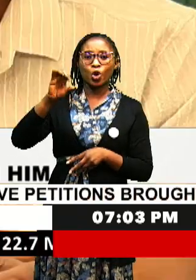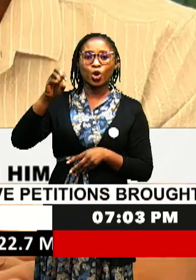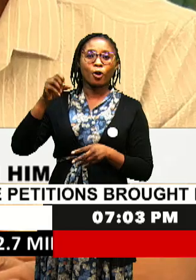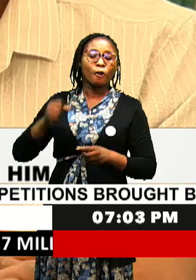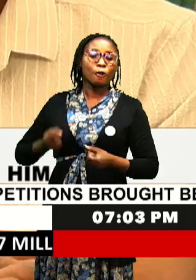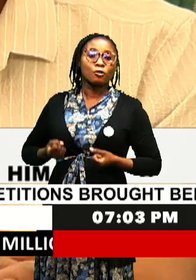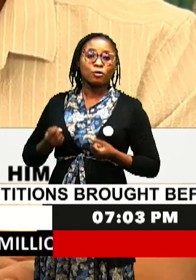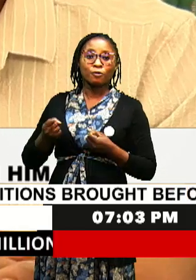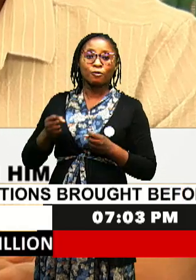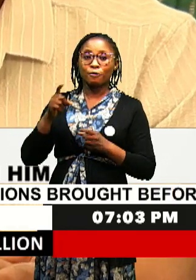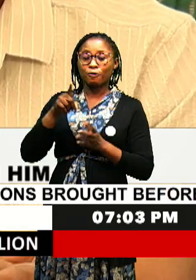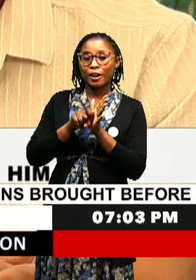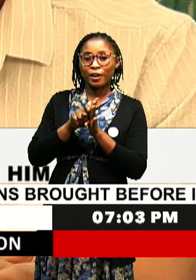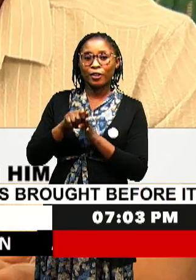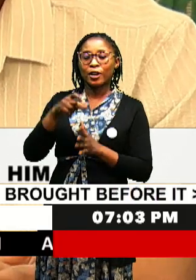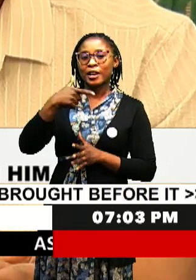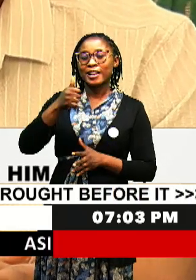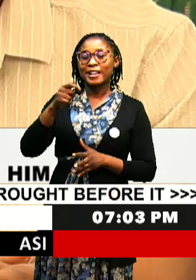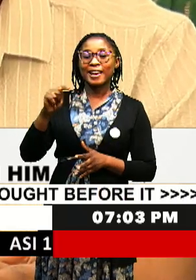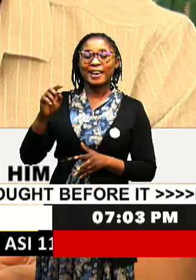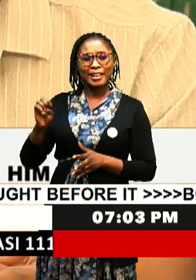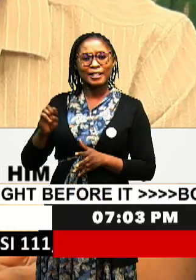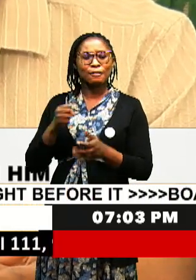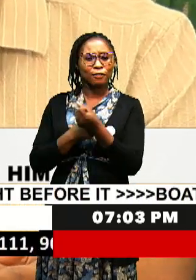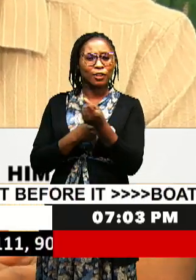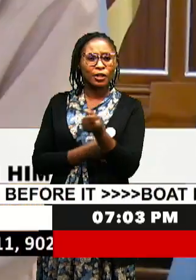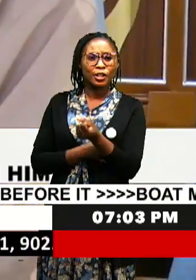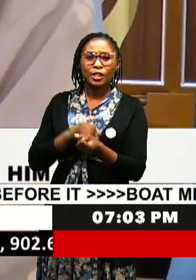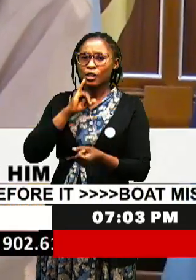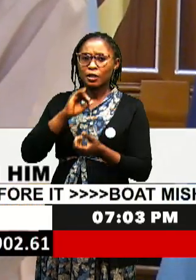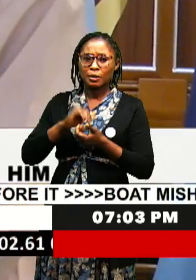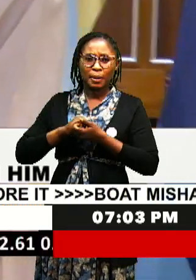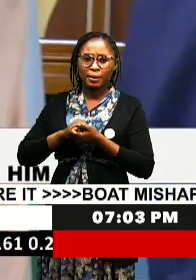Gates Foundation was equally a huge partner.